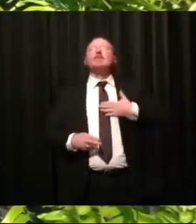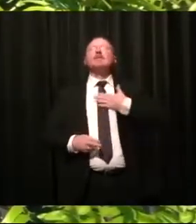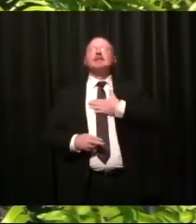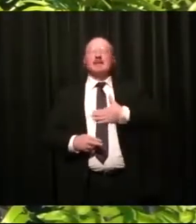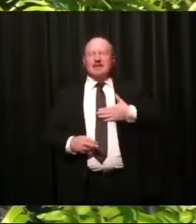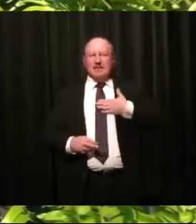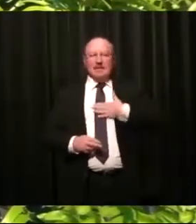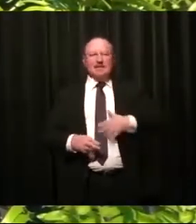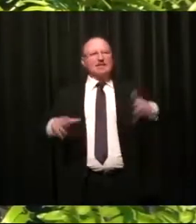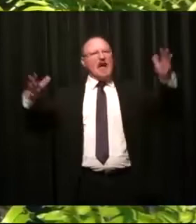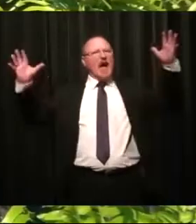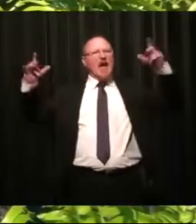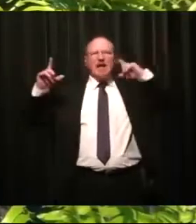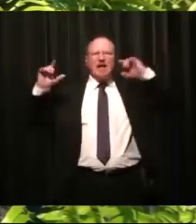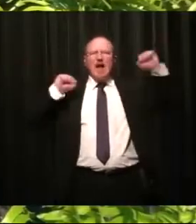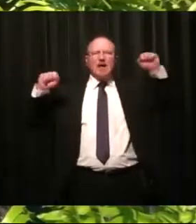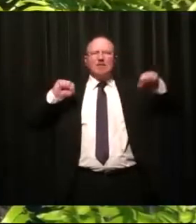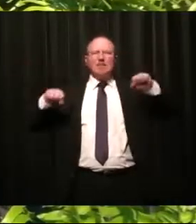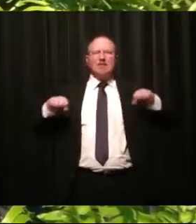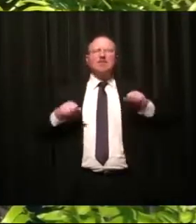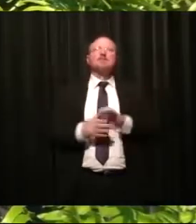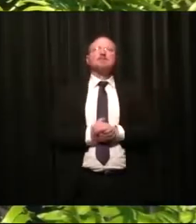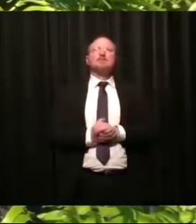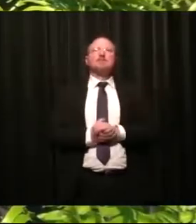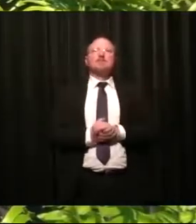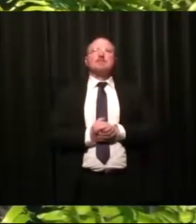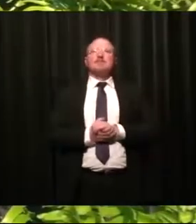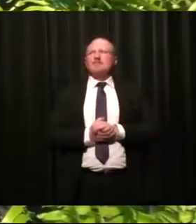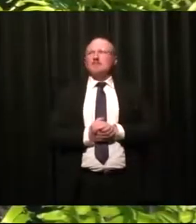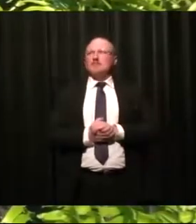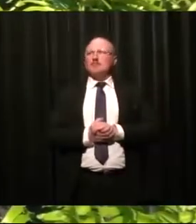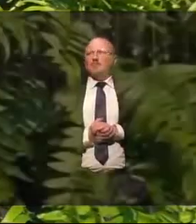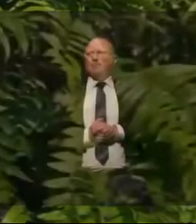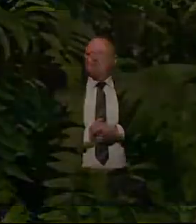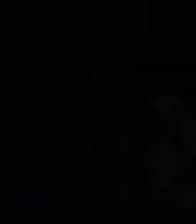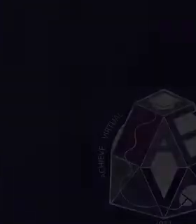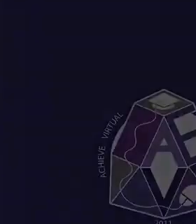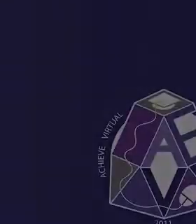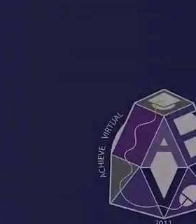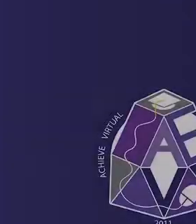name, please cheer as loudly as possible.